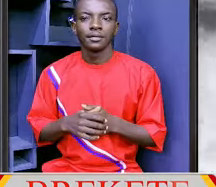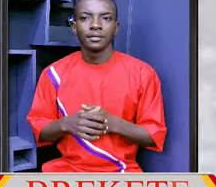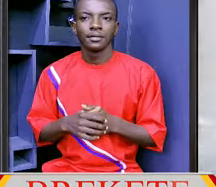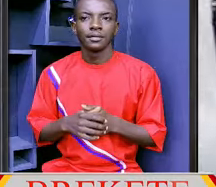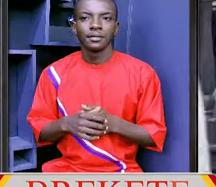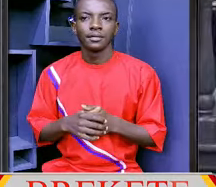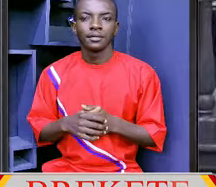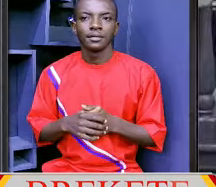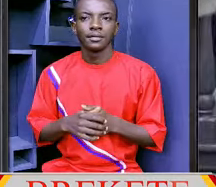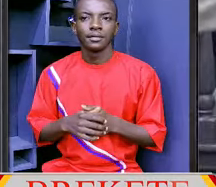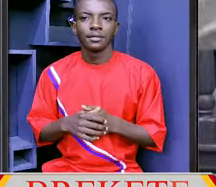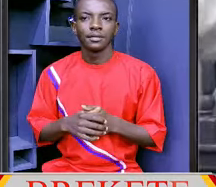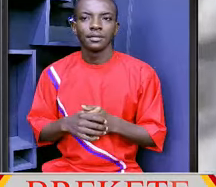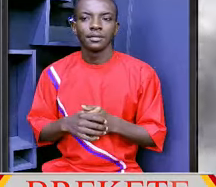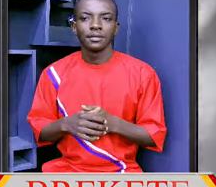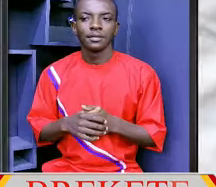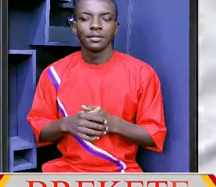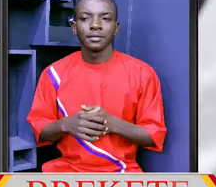Who get a biro here?